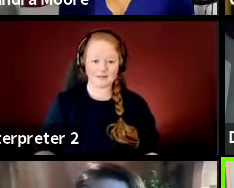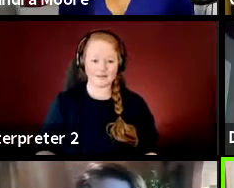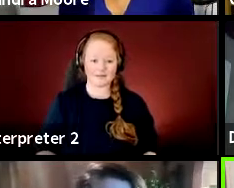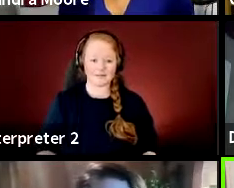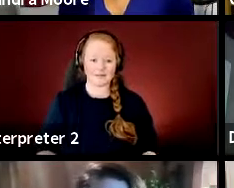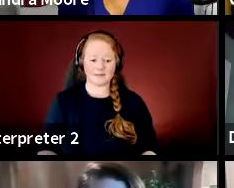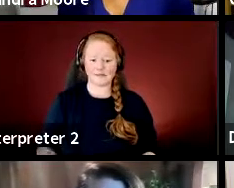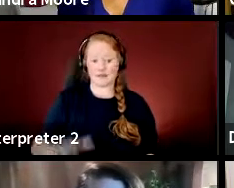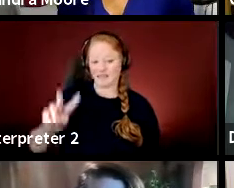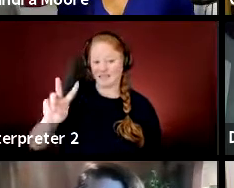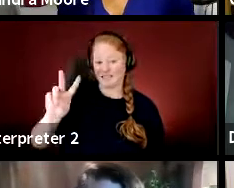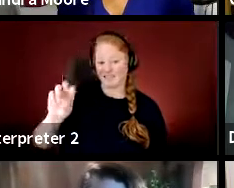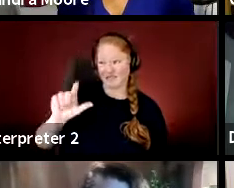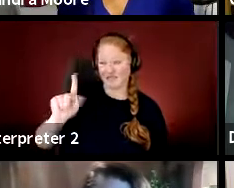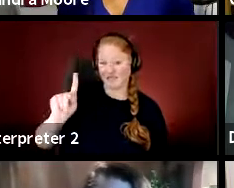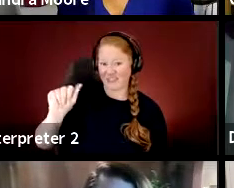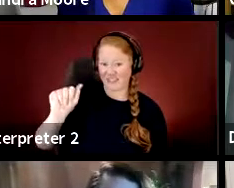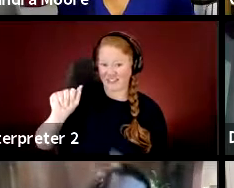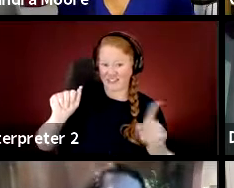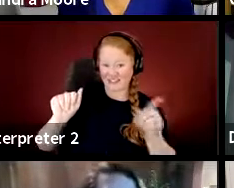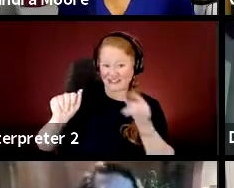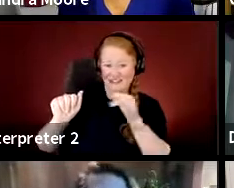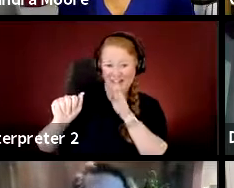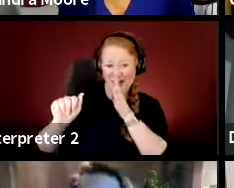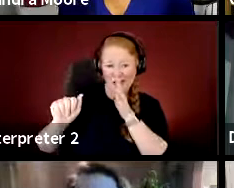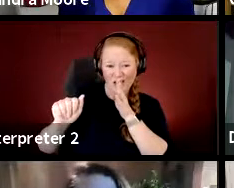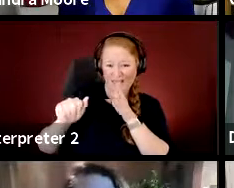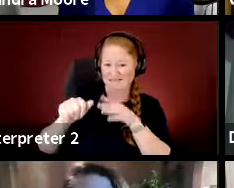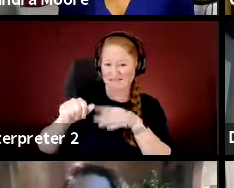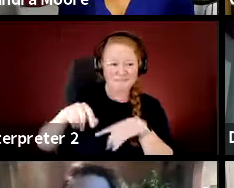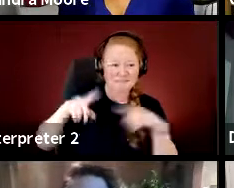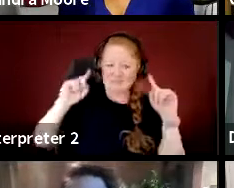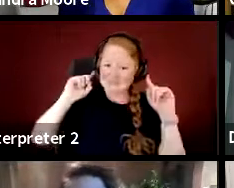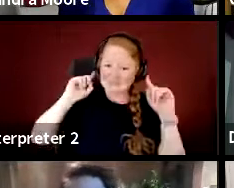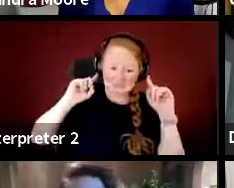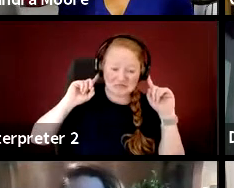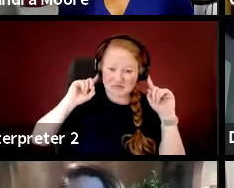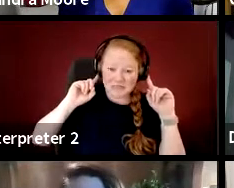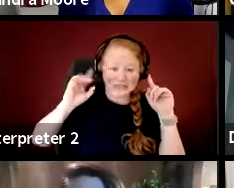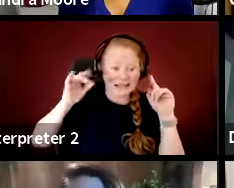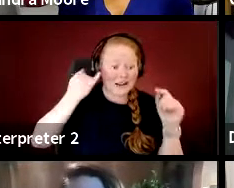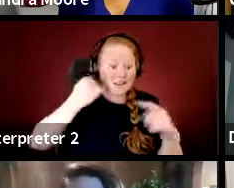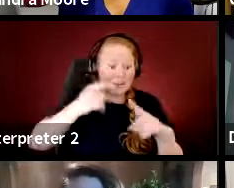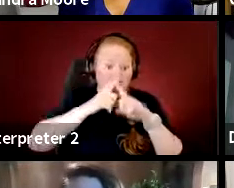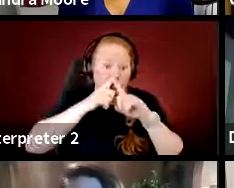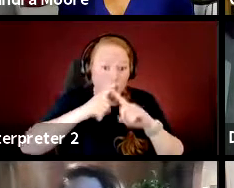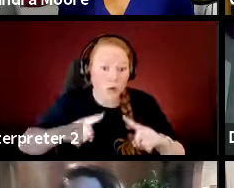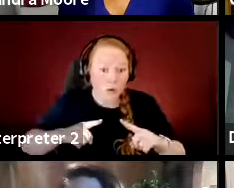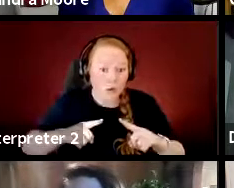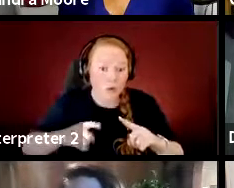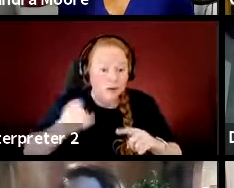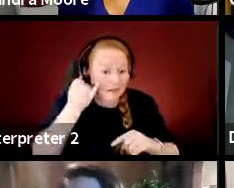Delta, if you're talking to us, we can't hear you. So if you can unmute, if you're there.